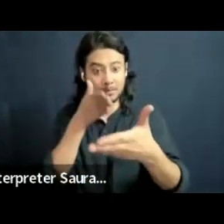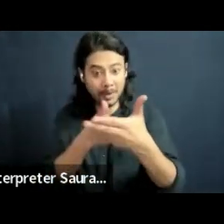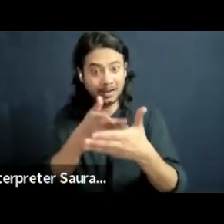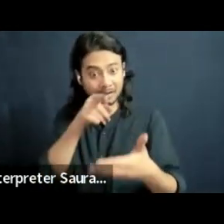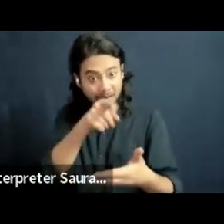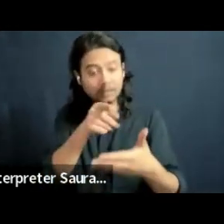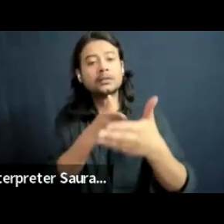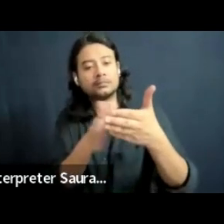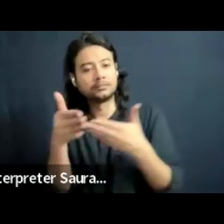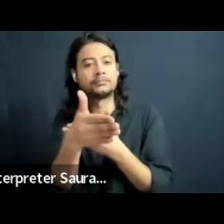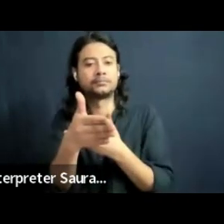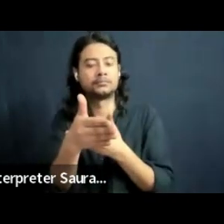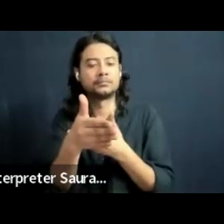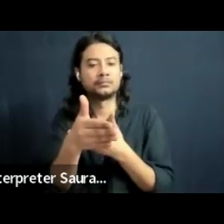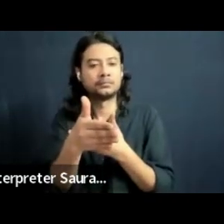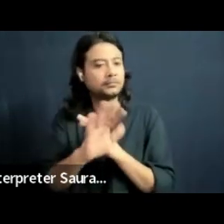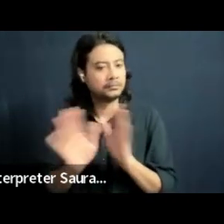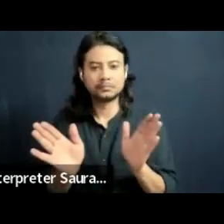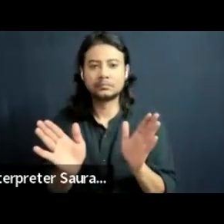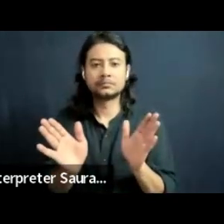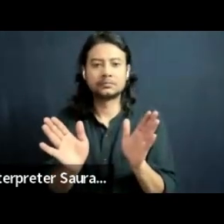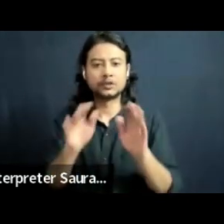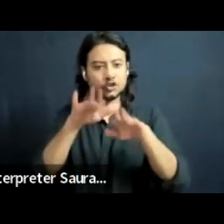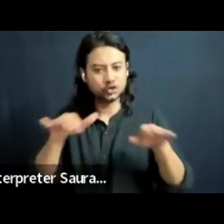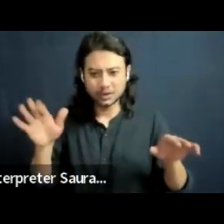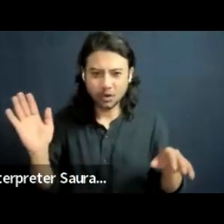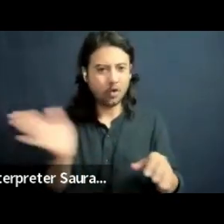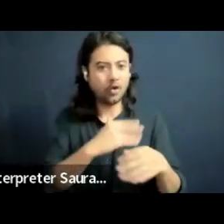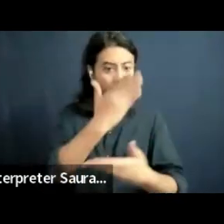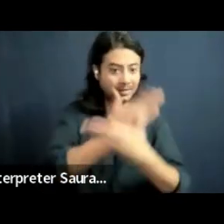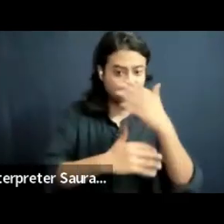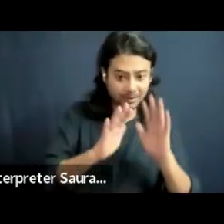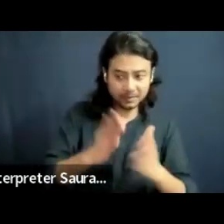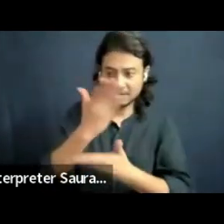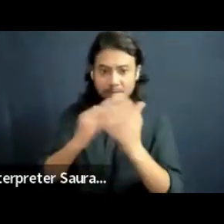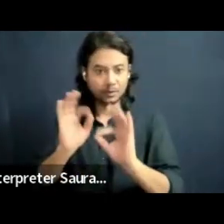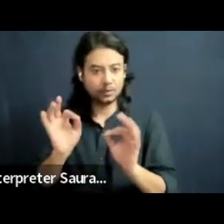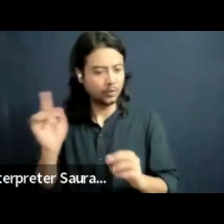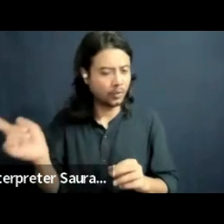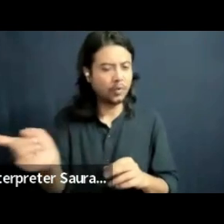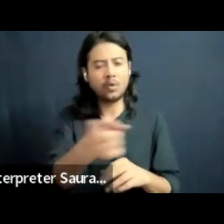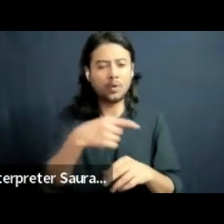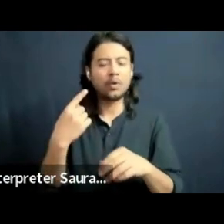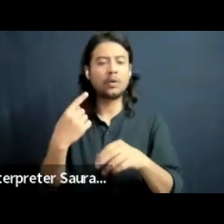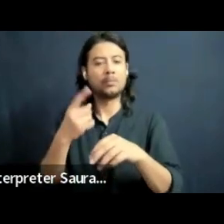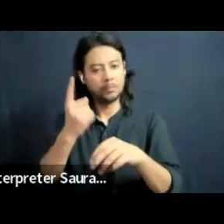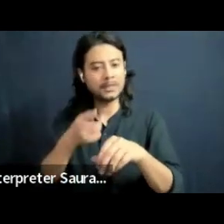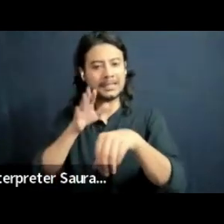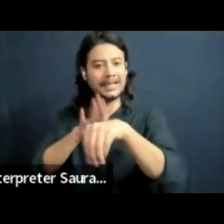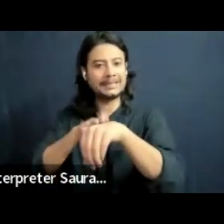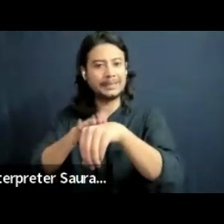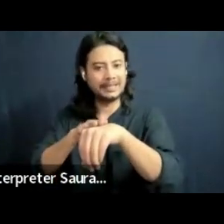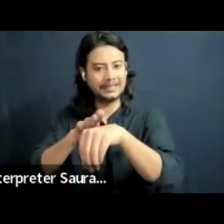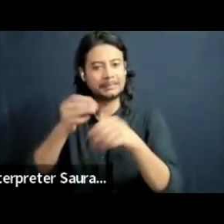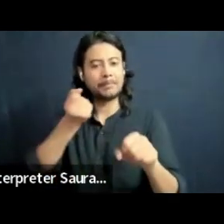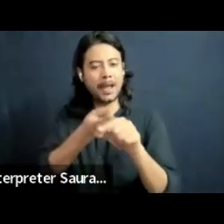serving all children with equitable experiences, which correspond to their own individual